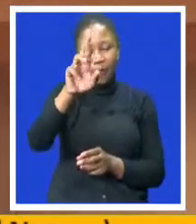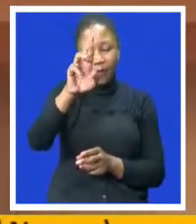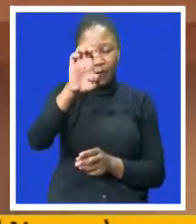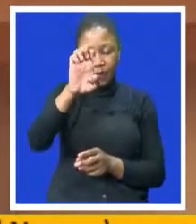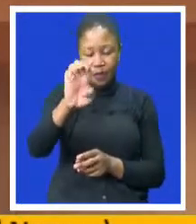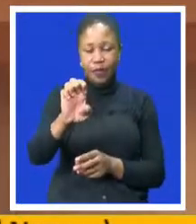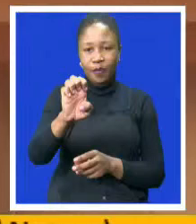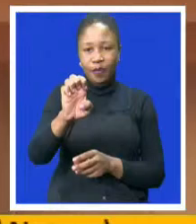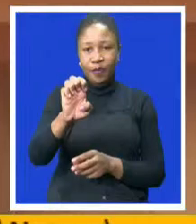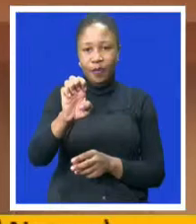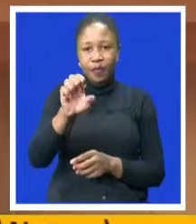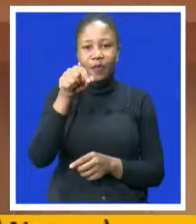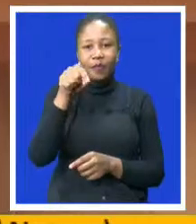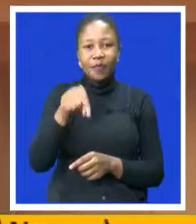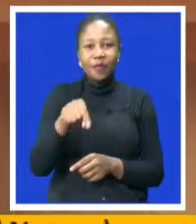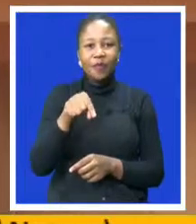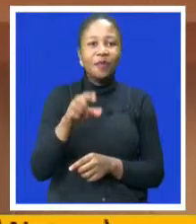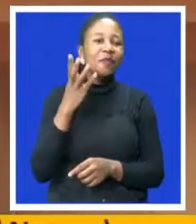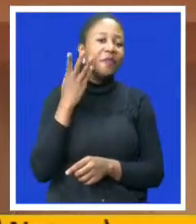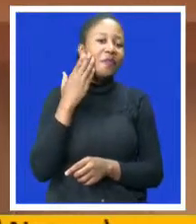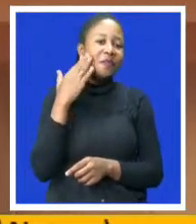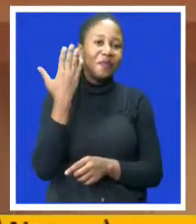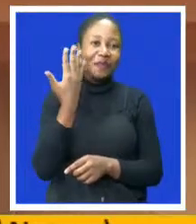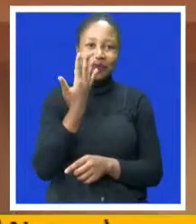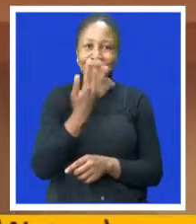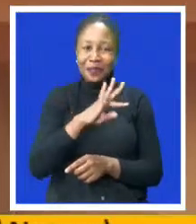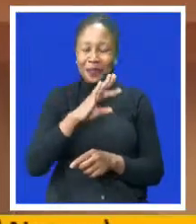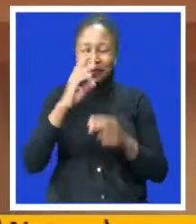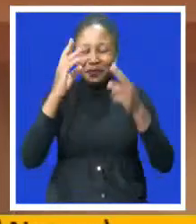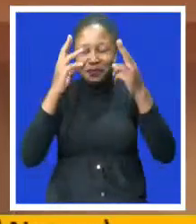By the end of the lesson, I expect the learner